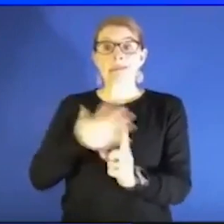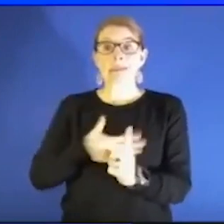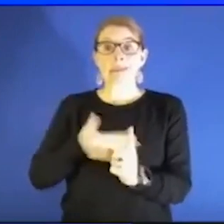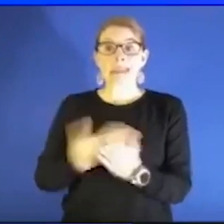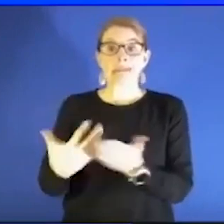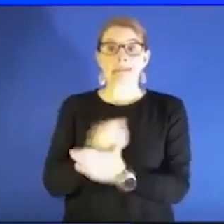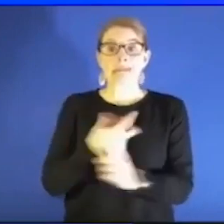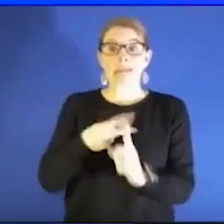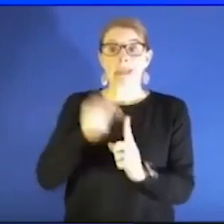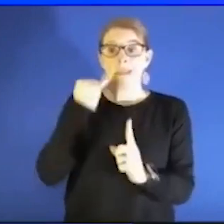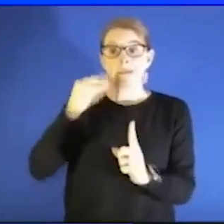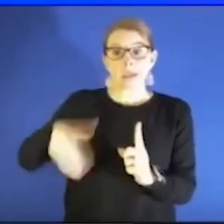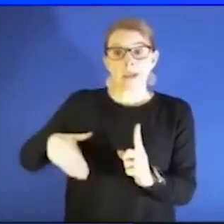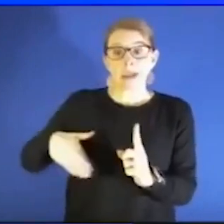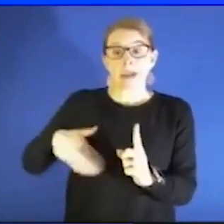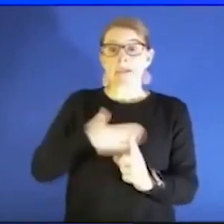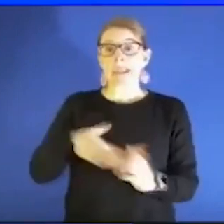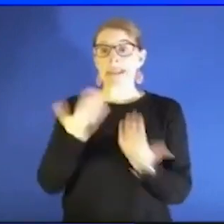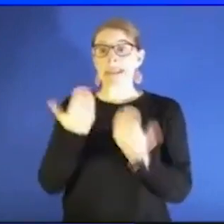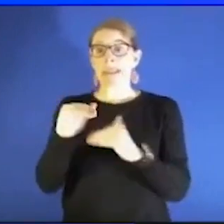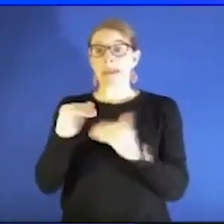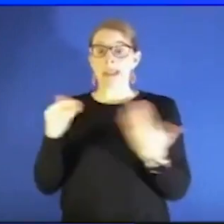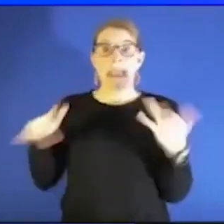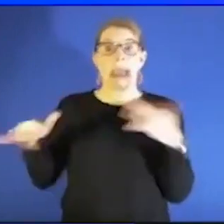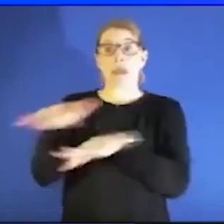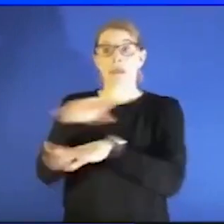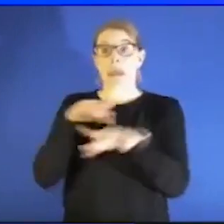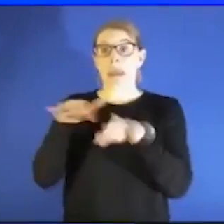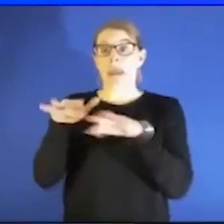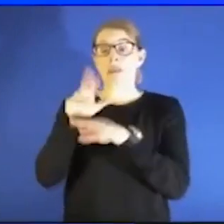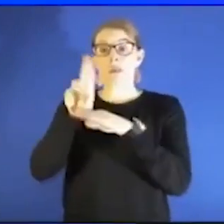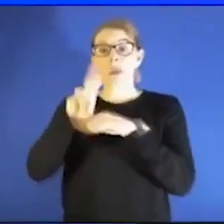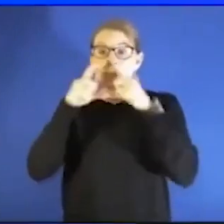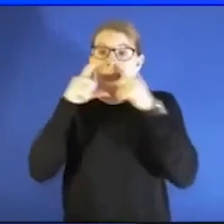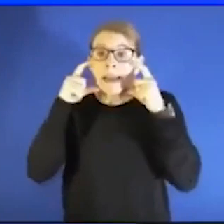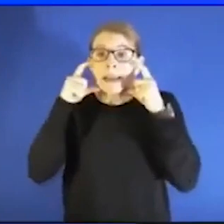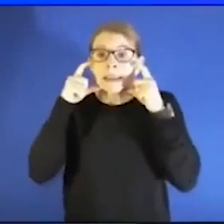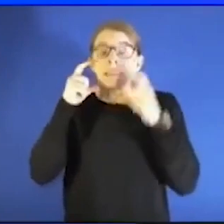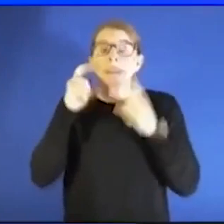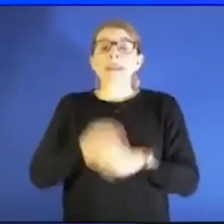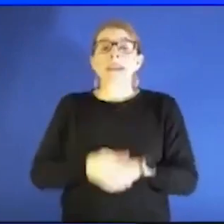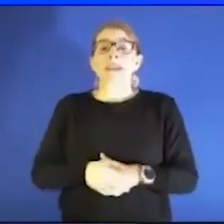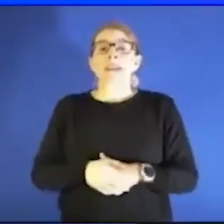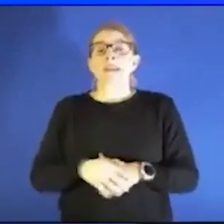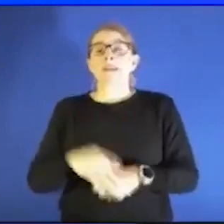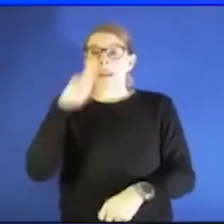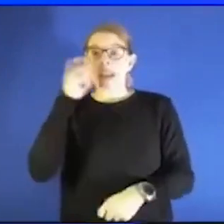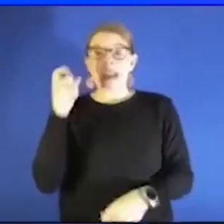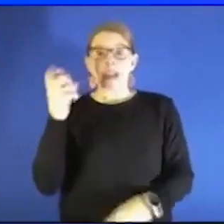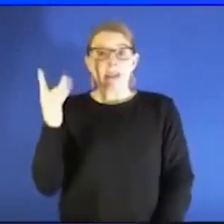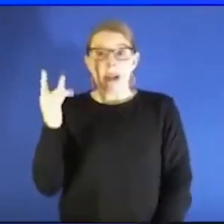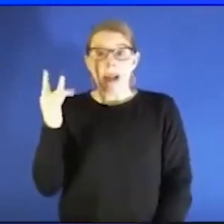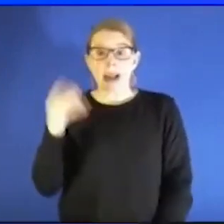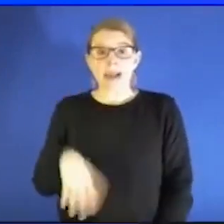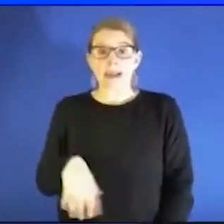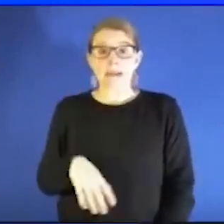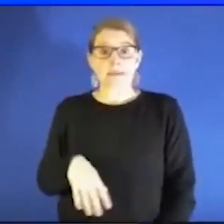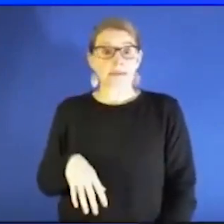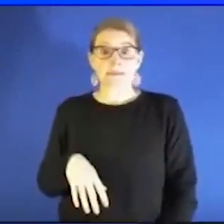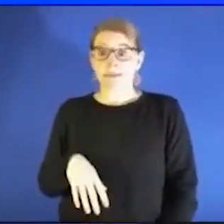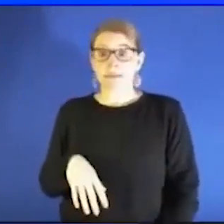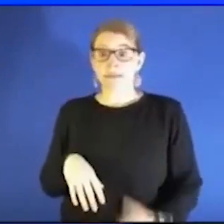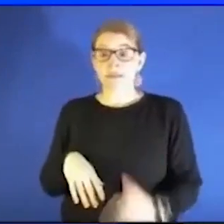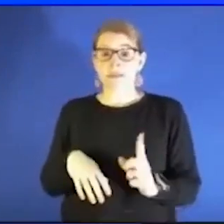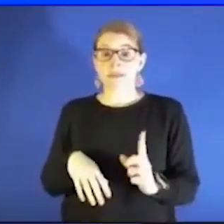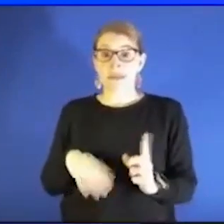limit, the gatherings that you're in. Wear your masks, because once we get to that point, we